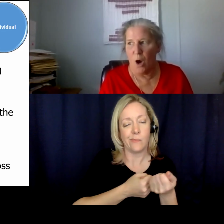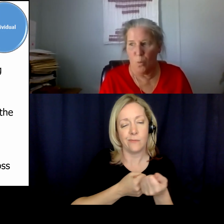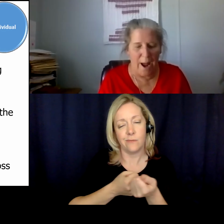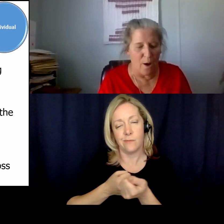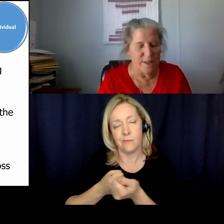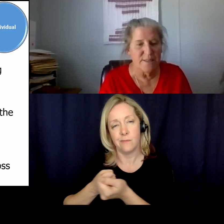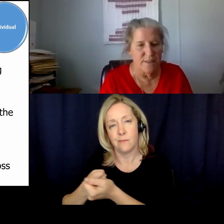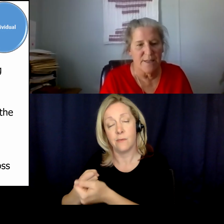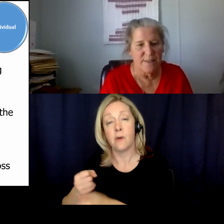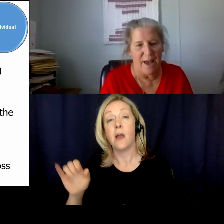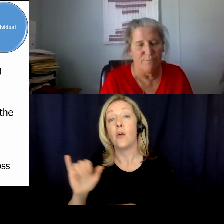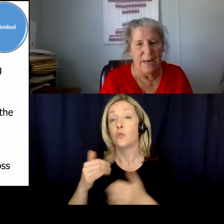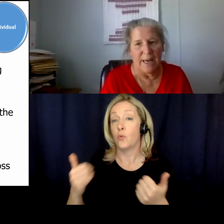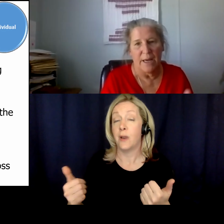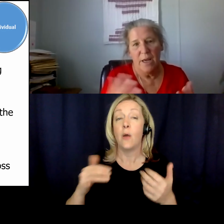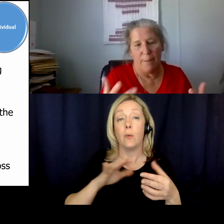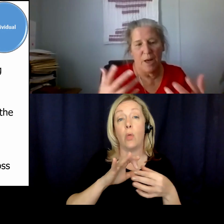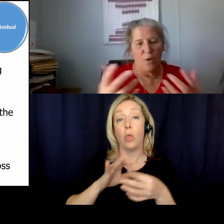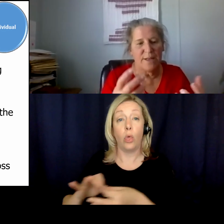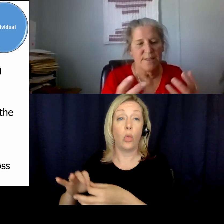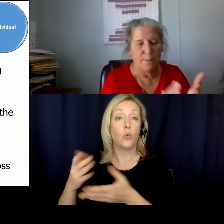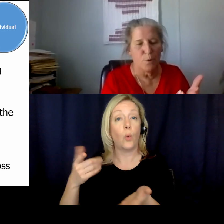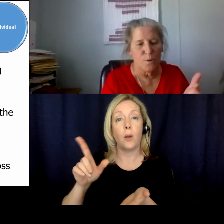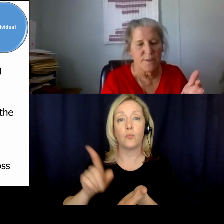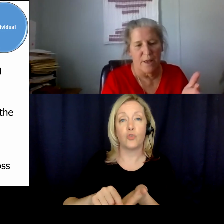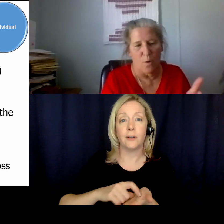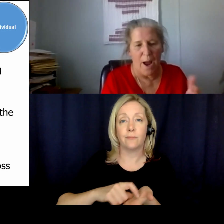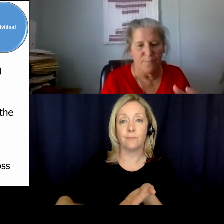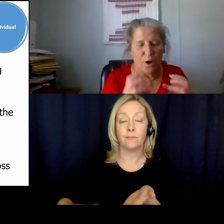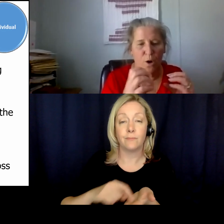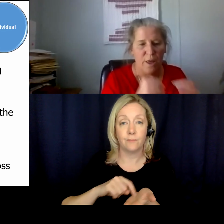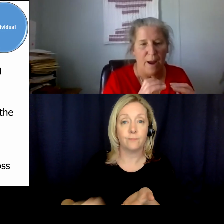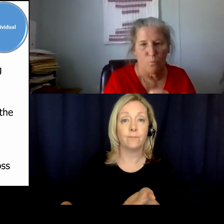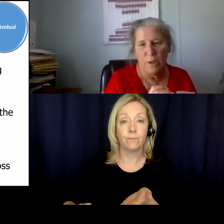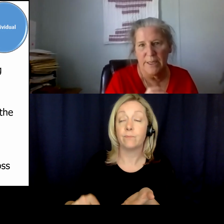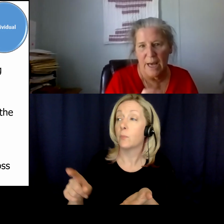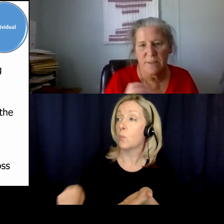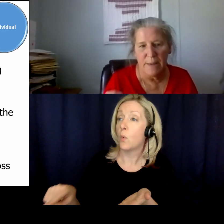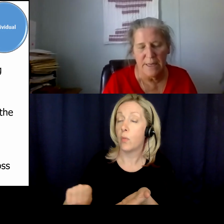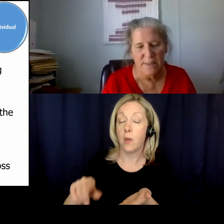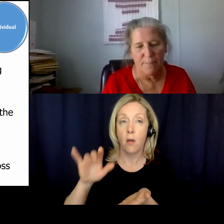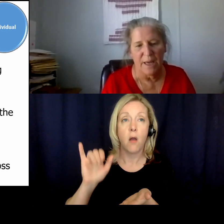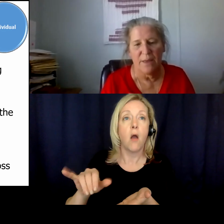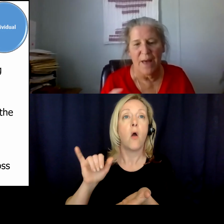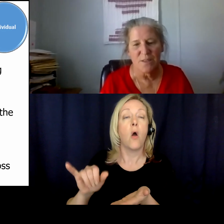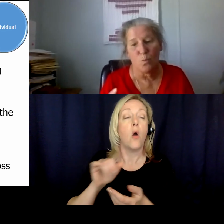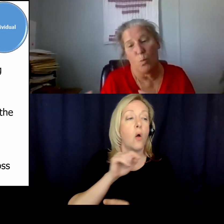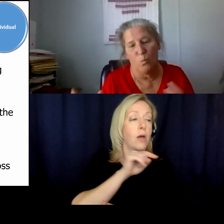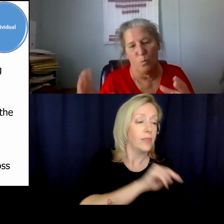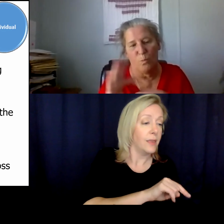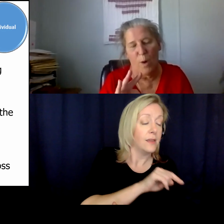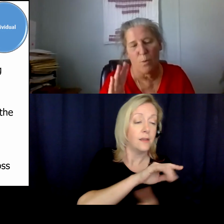them know, wow, this does have meaning. I mean, all these symbols that are up there, that really does mean something. And